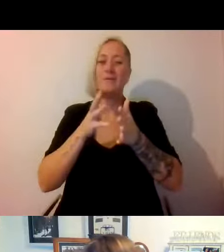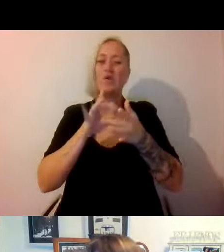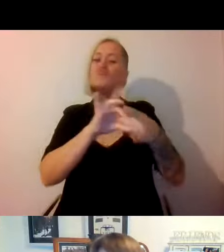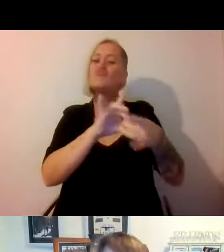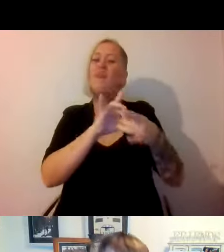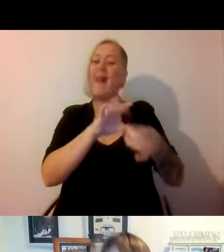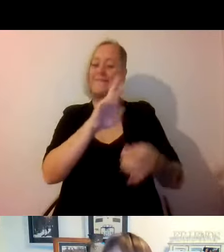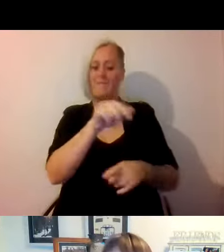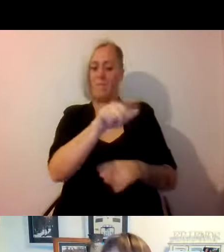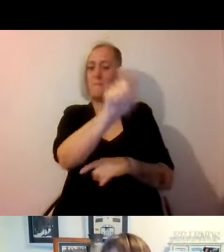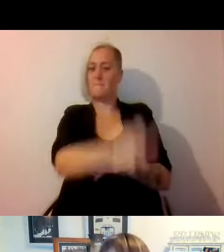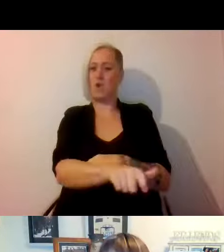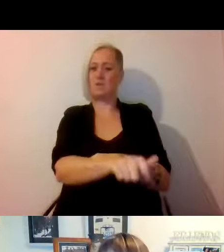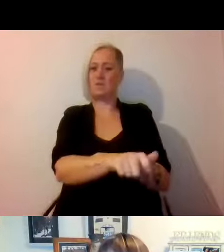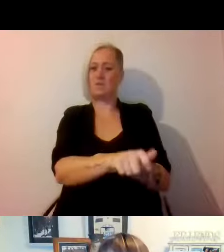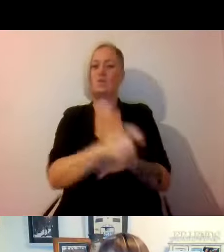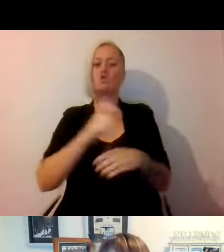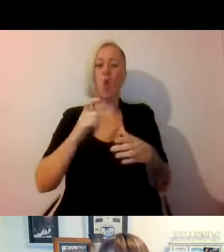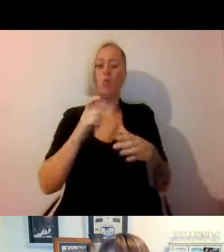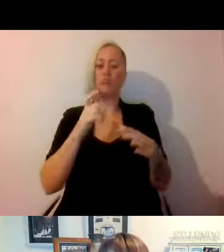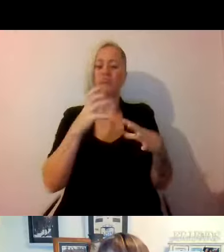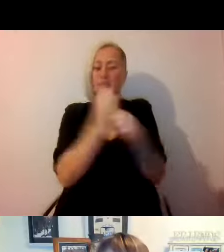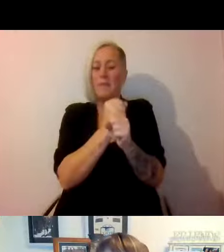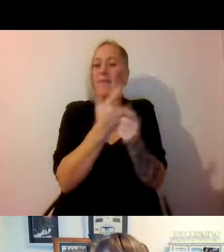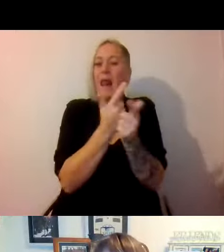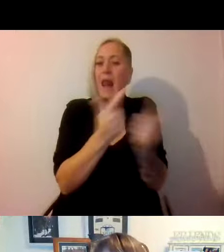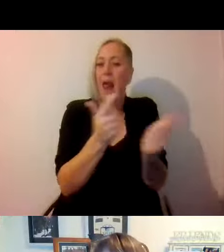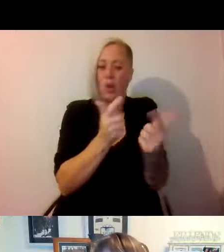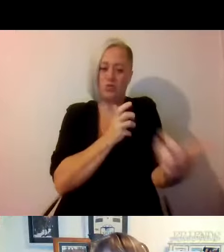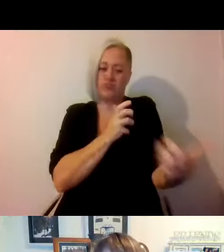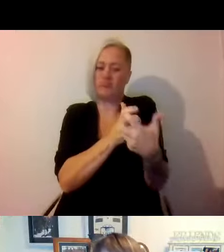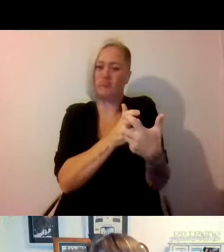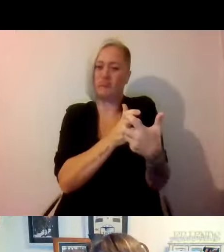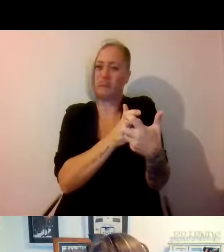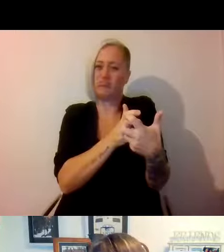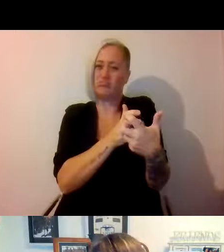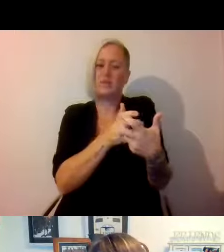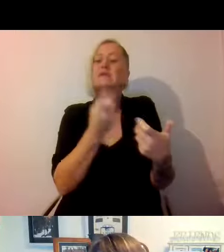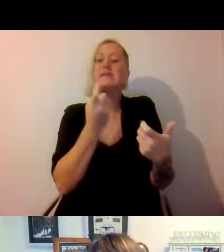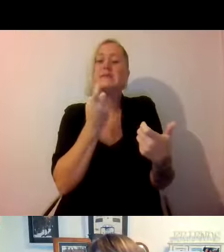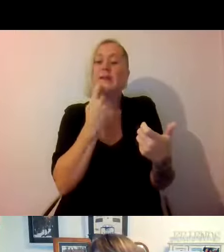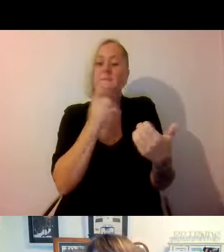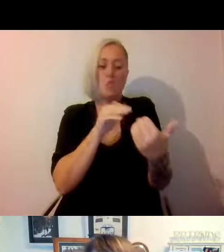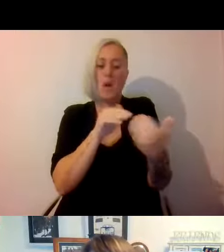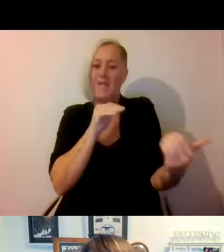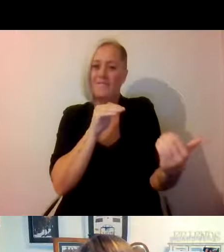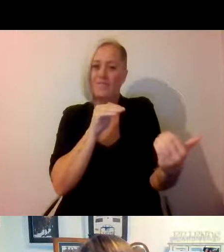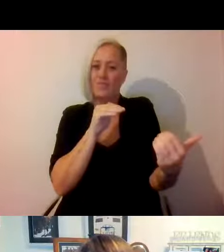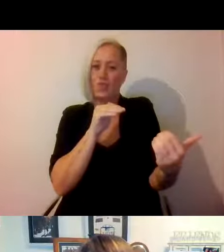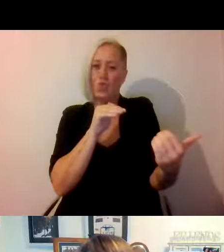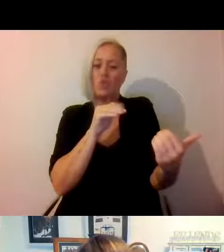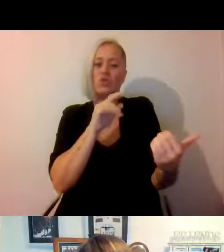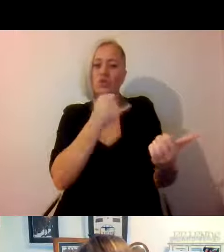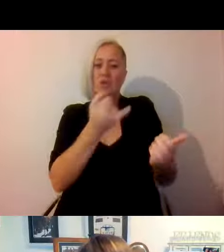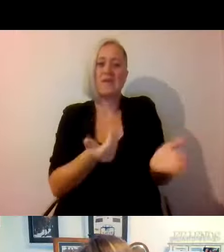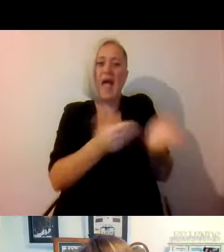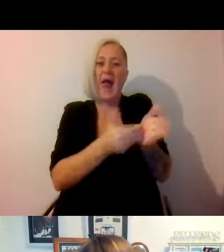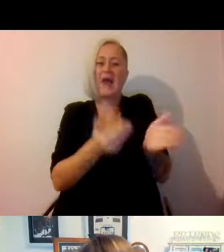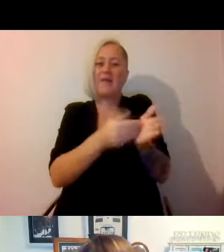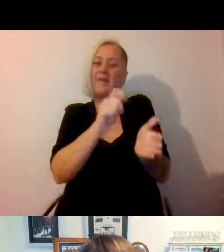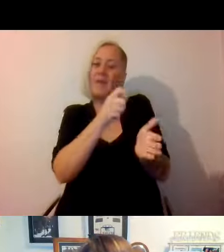again, it's keeping the language demands down to a simple level, and they're just adding with the keyword sign, they're adding